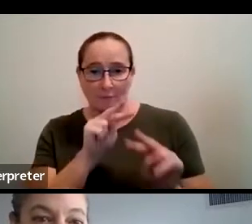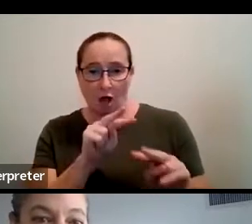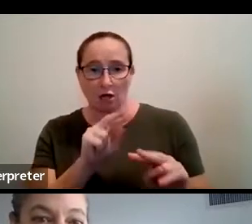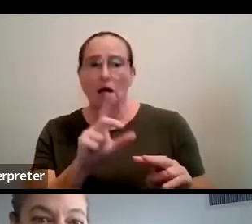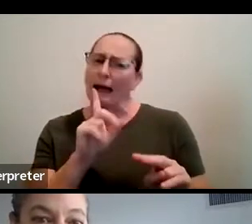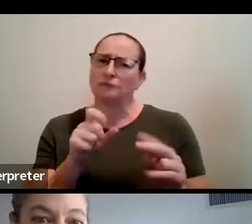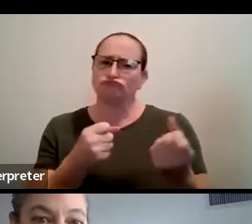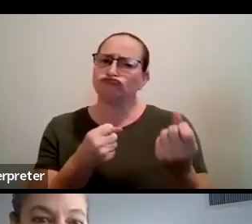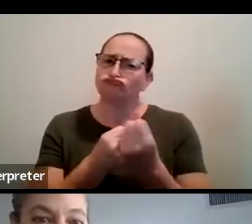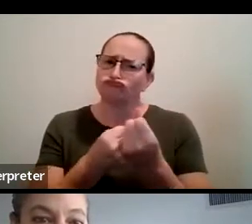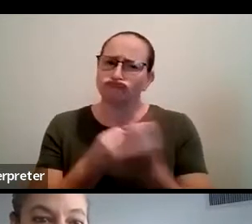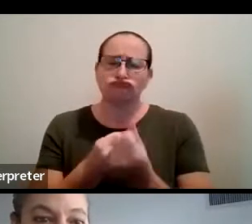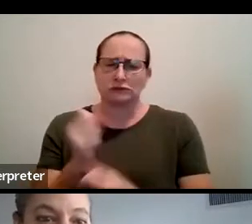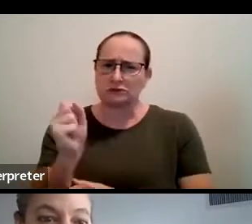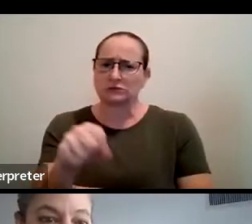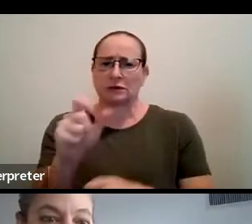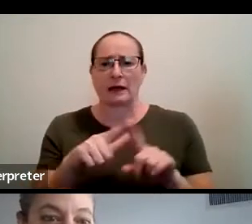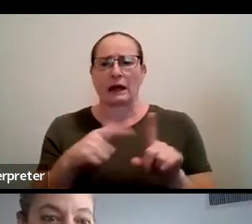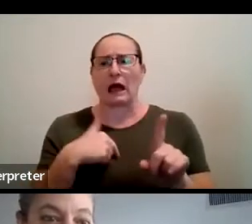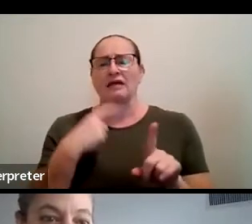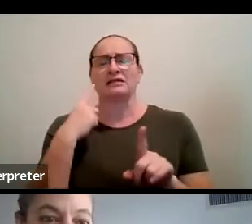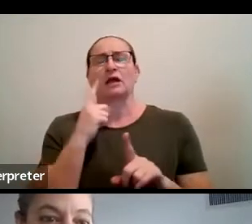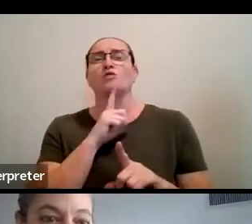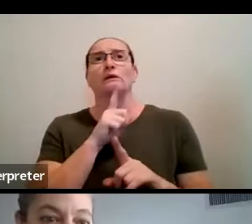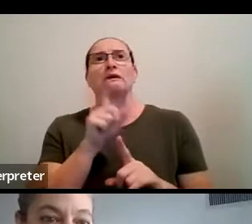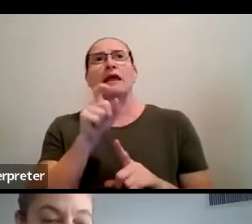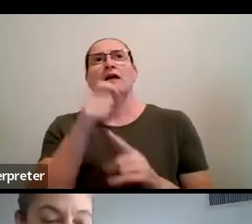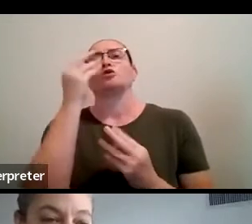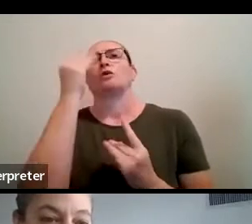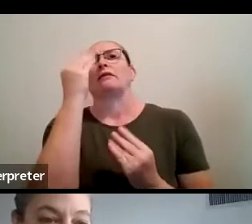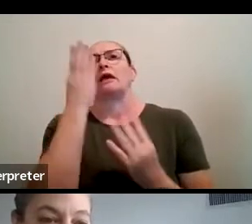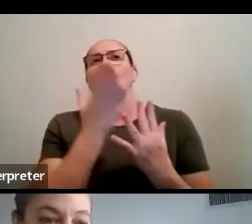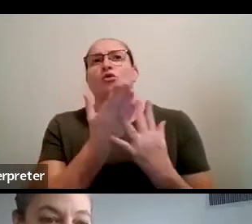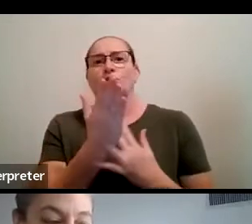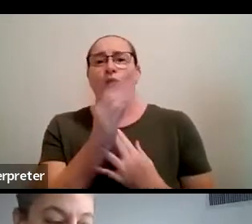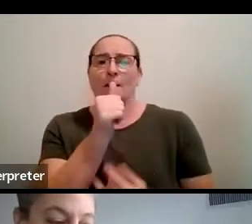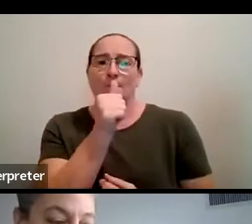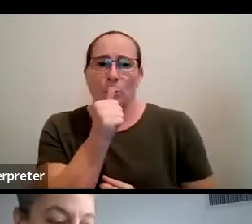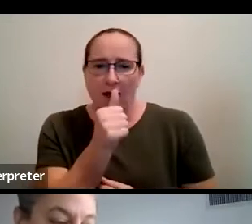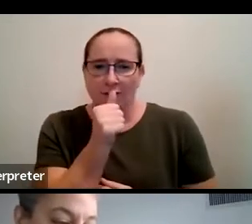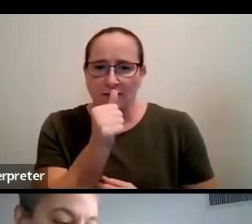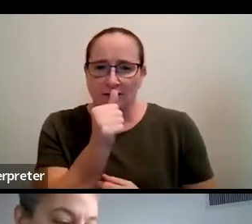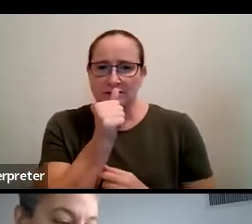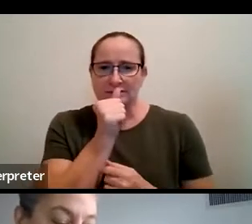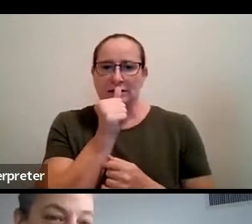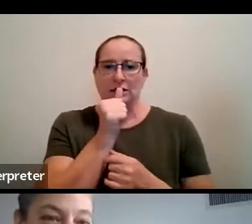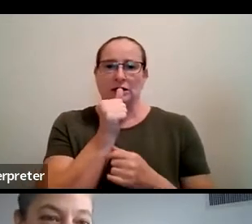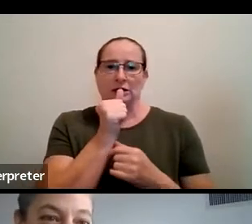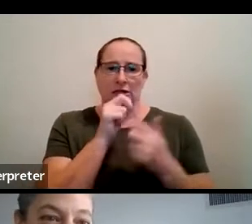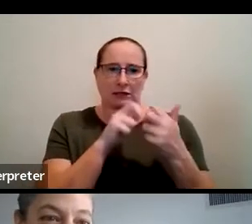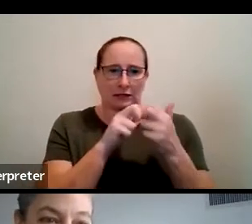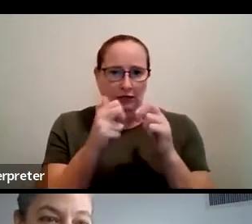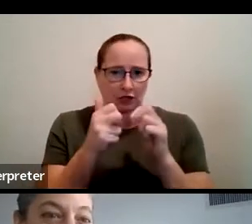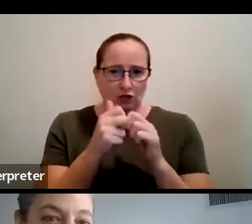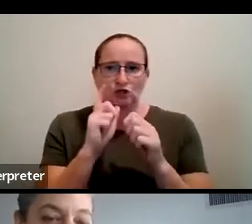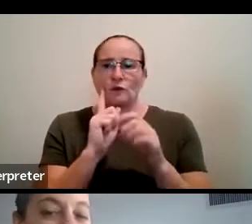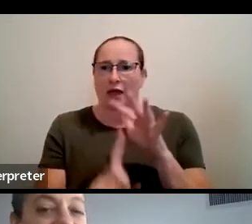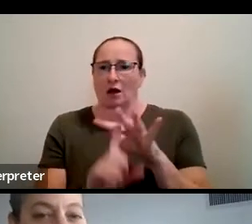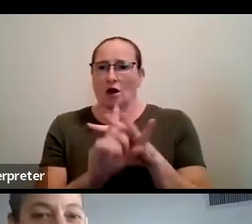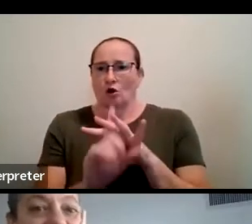advocate for, I think we really have to think through some of the privacy issues that